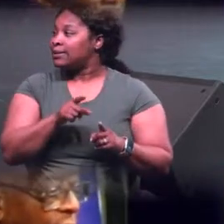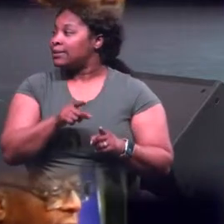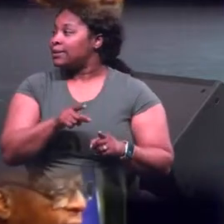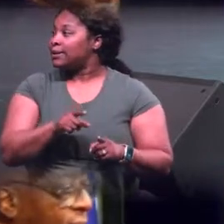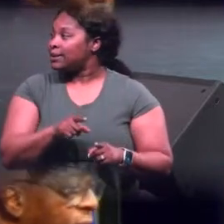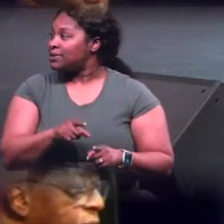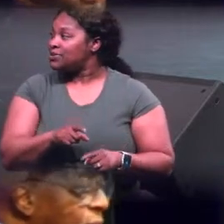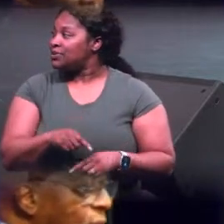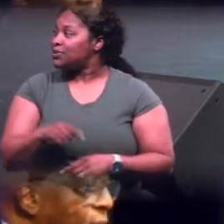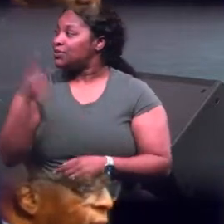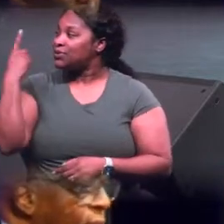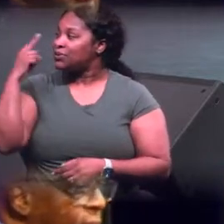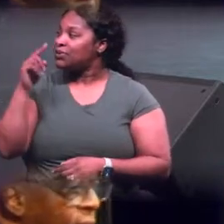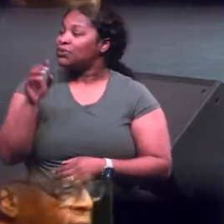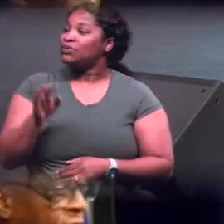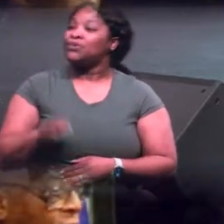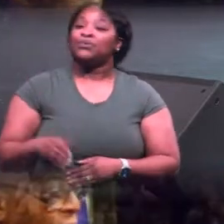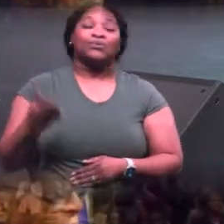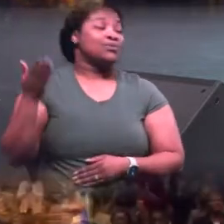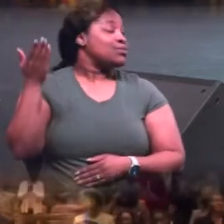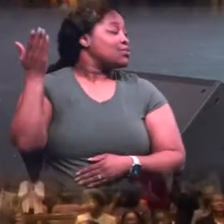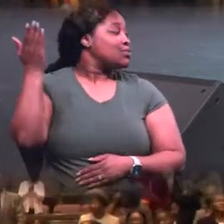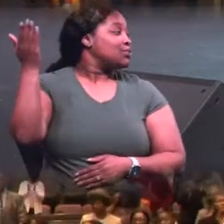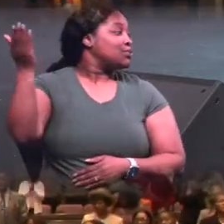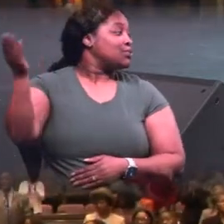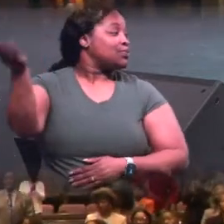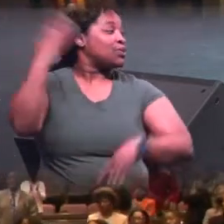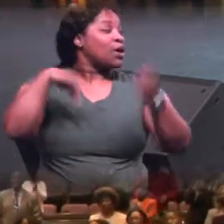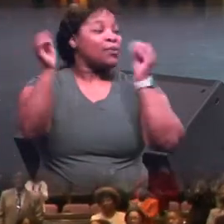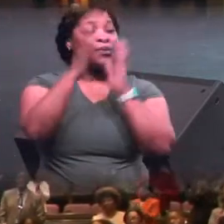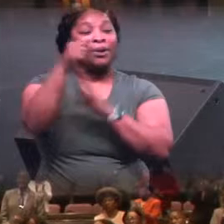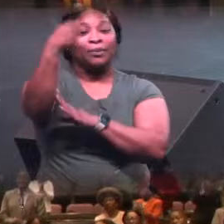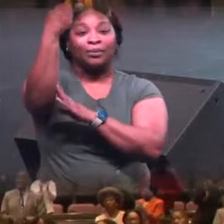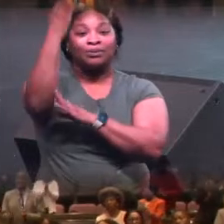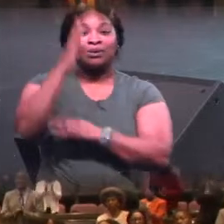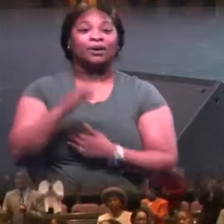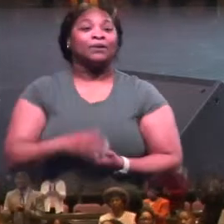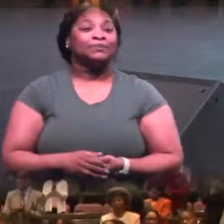Come on, let's give God praise. For you.